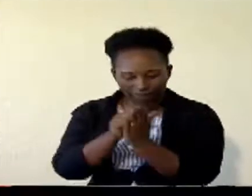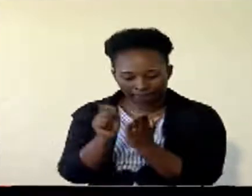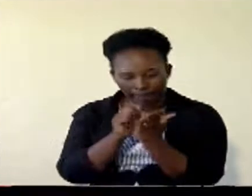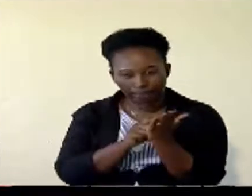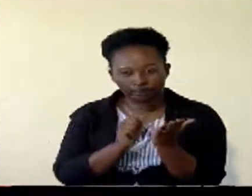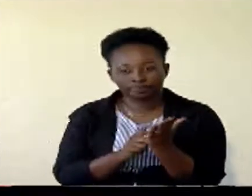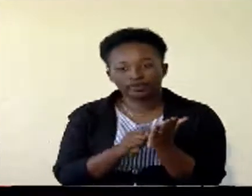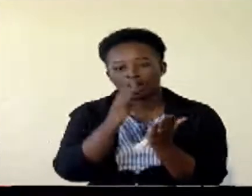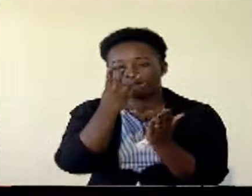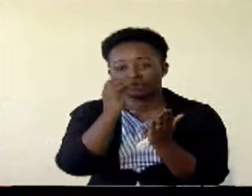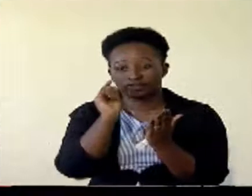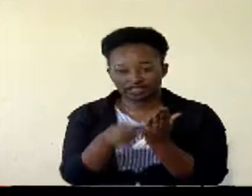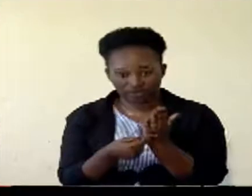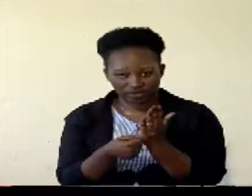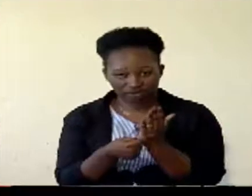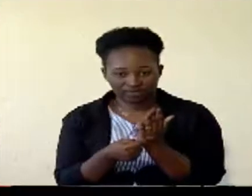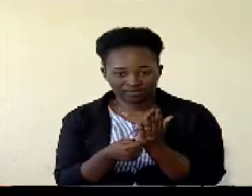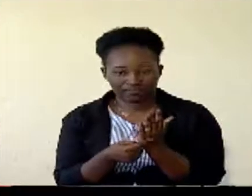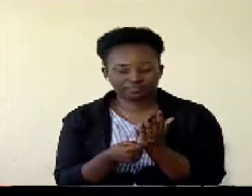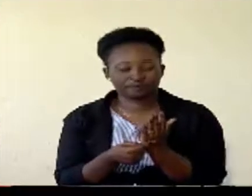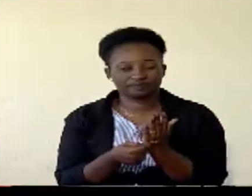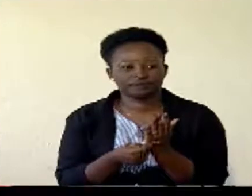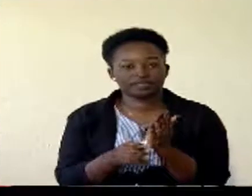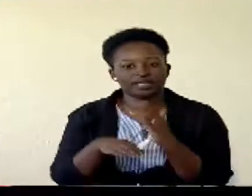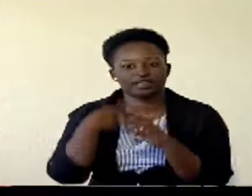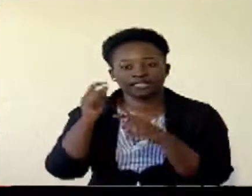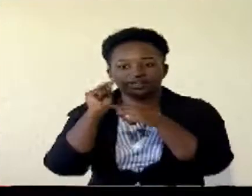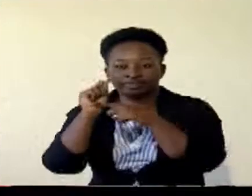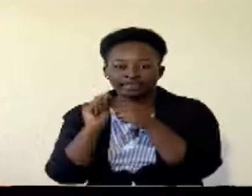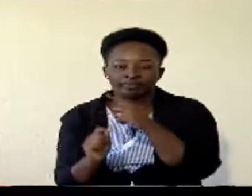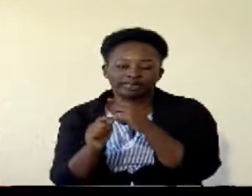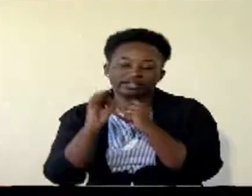Okay, 40,000, then divide by